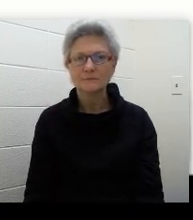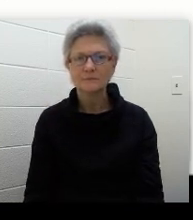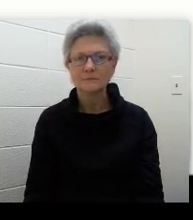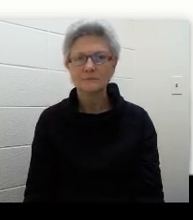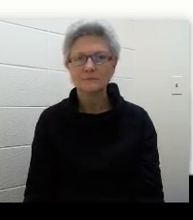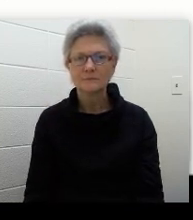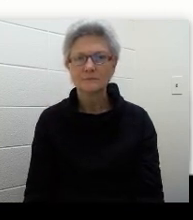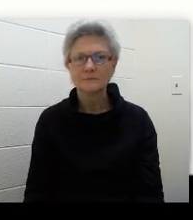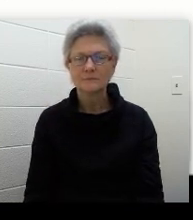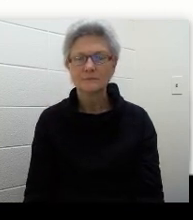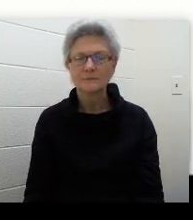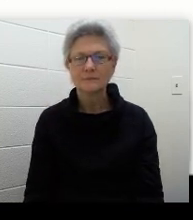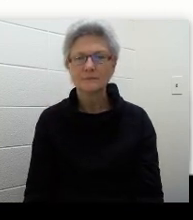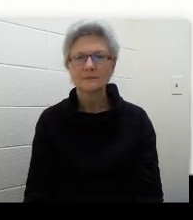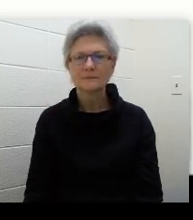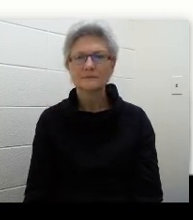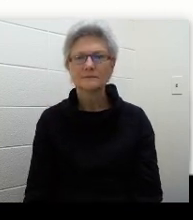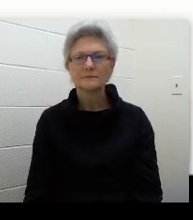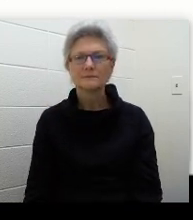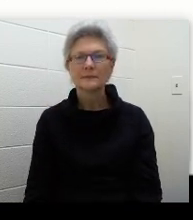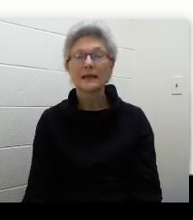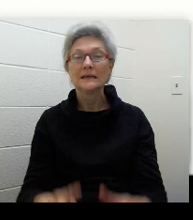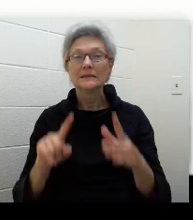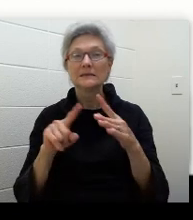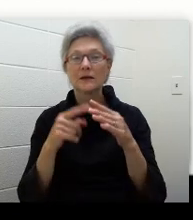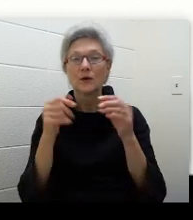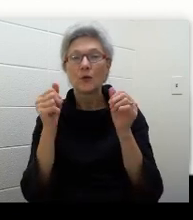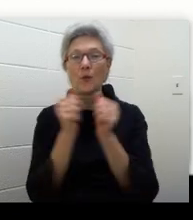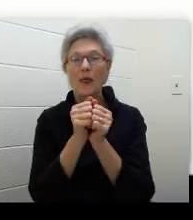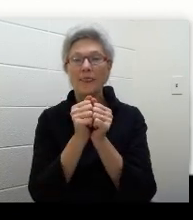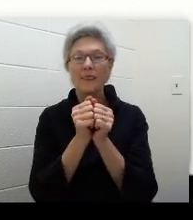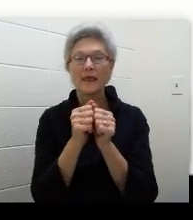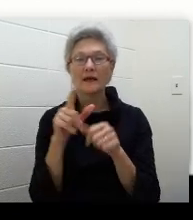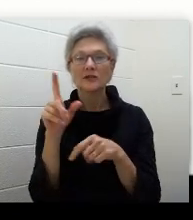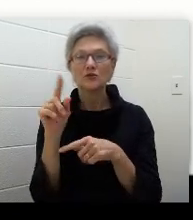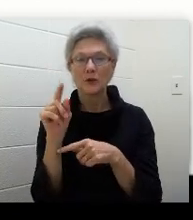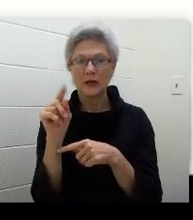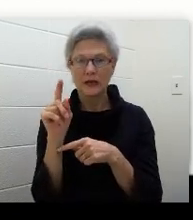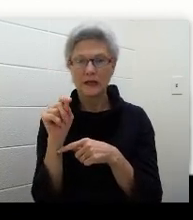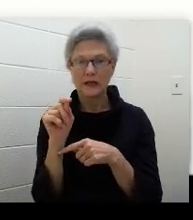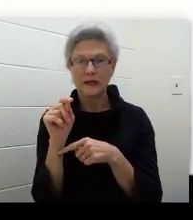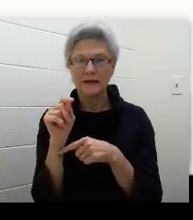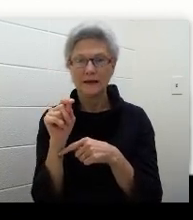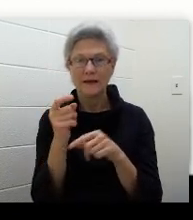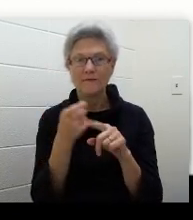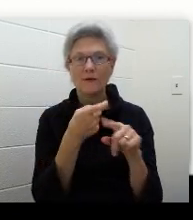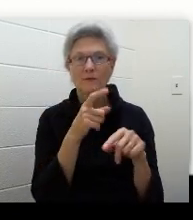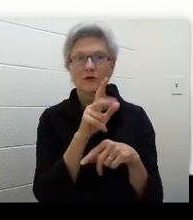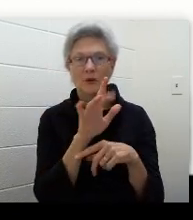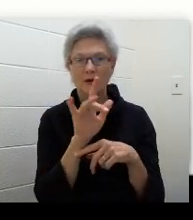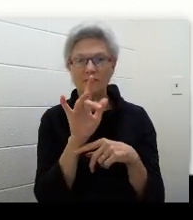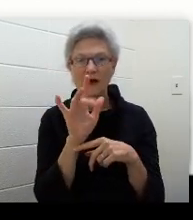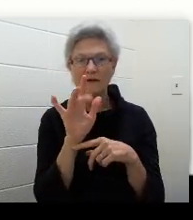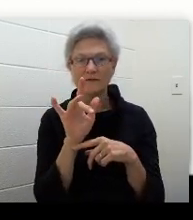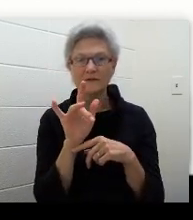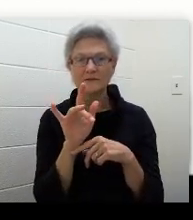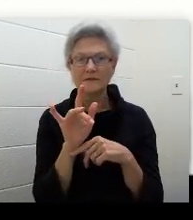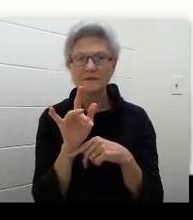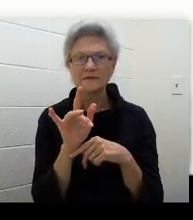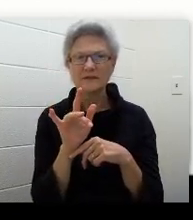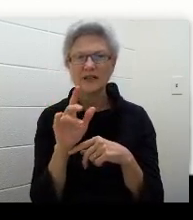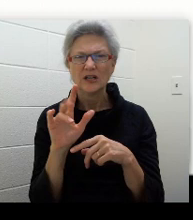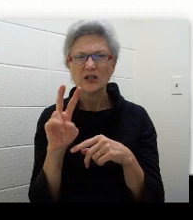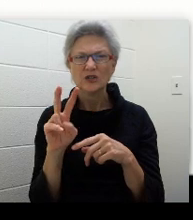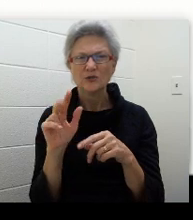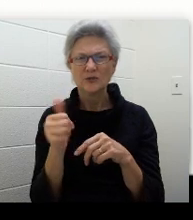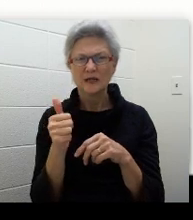Okay, so he started with 20, right? The 20 from 25, because we broke that into 2